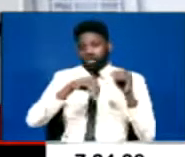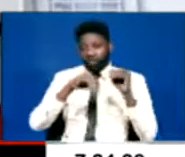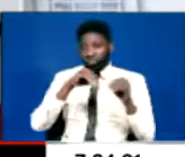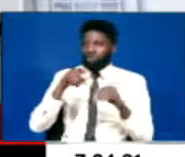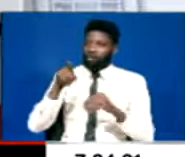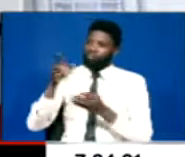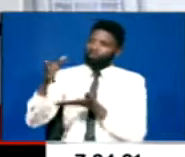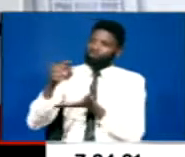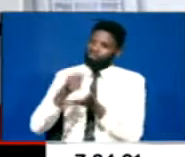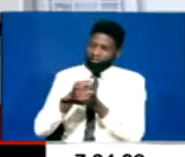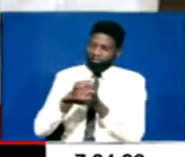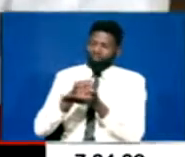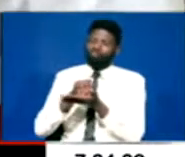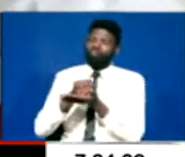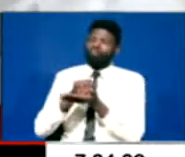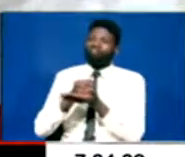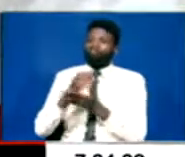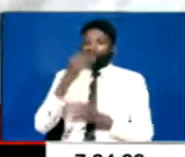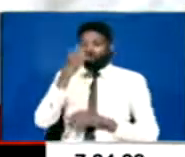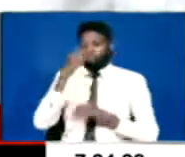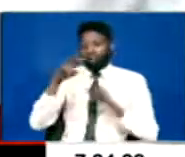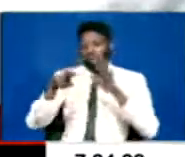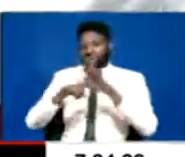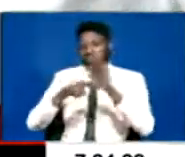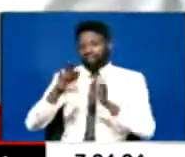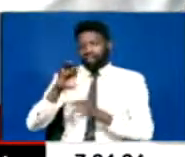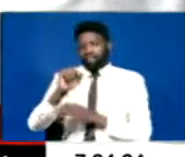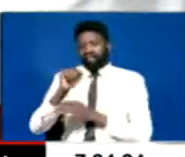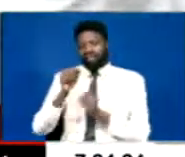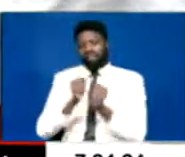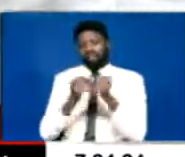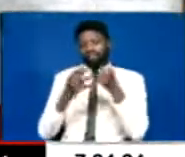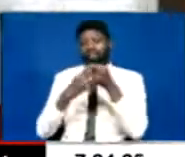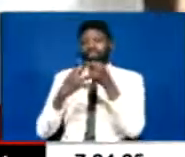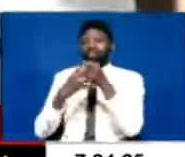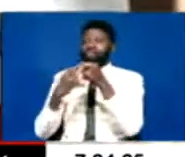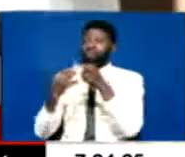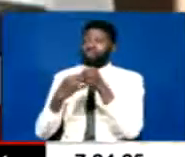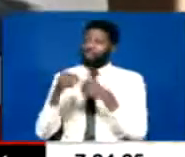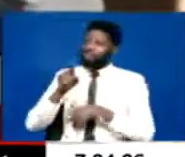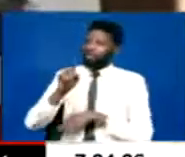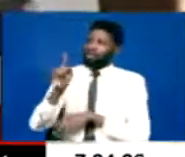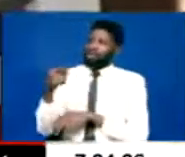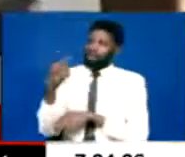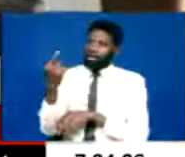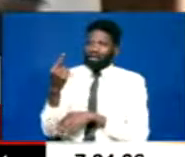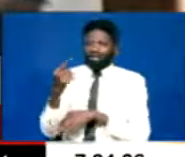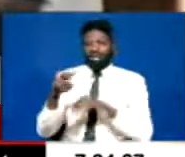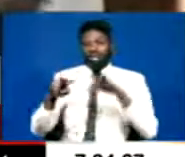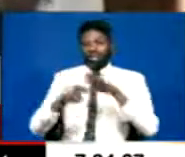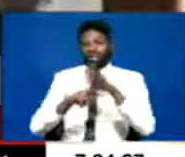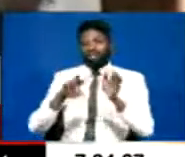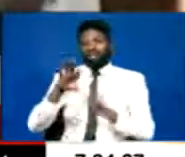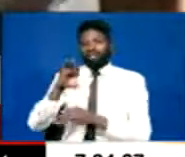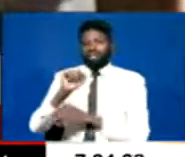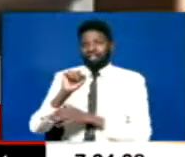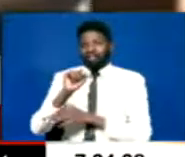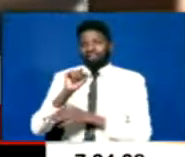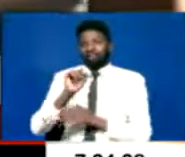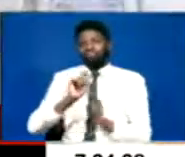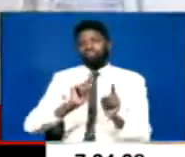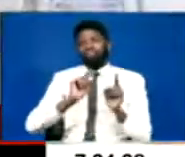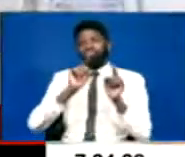in 1998. He made history as the only ever assistant minister to ever attend cabinet meetings.